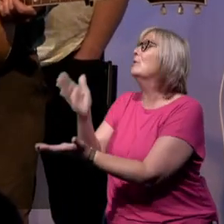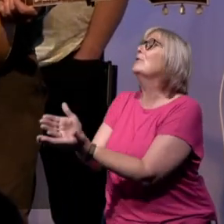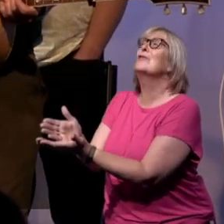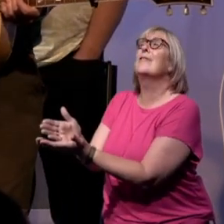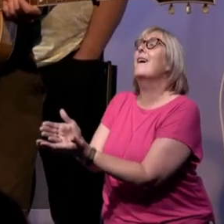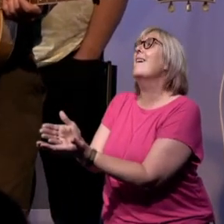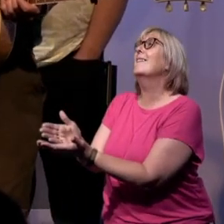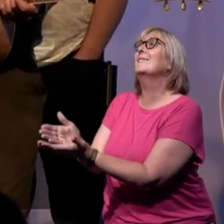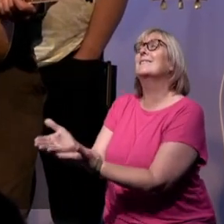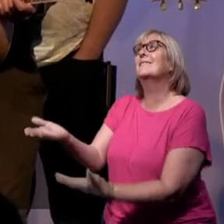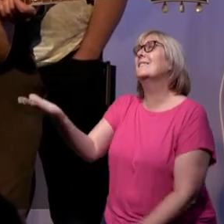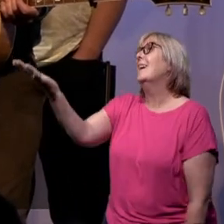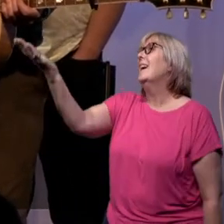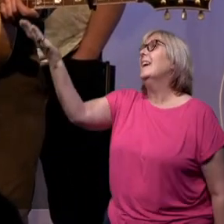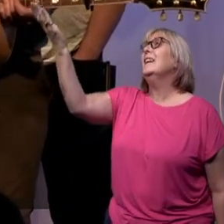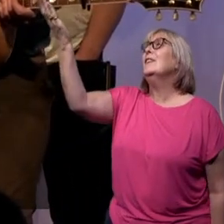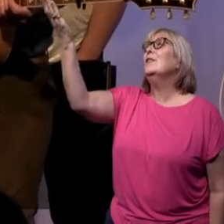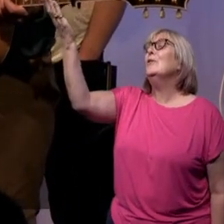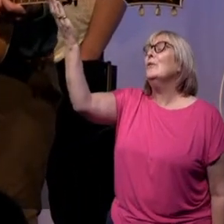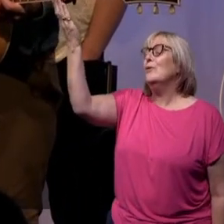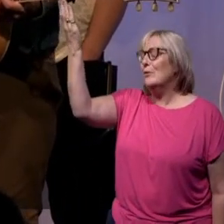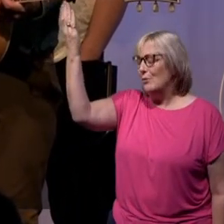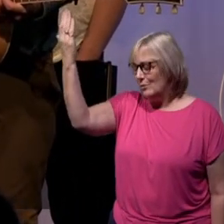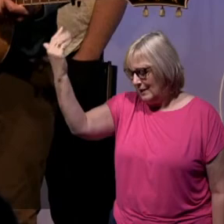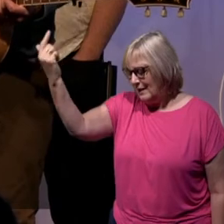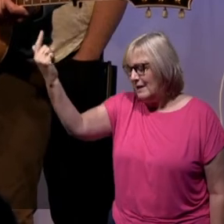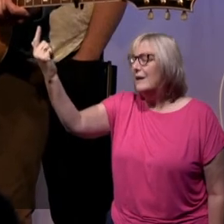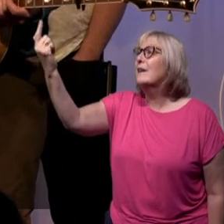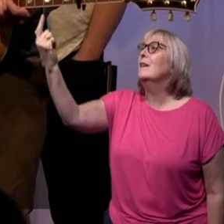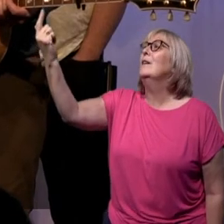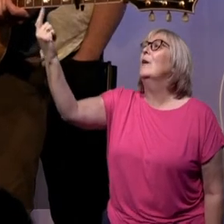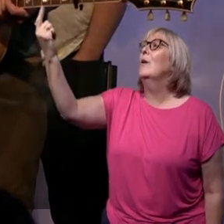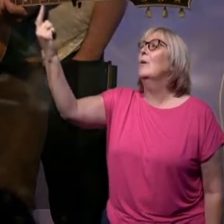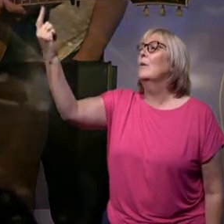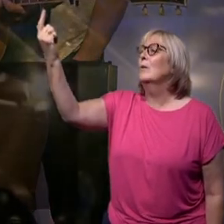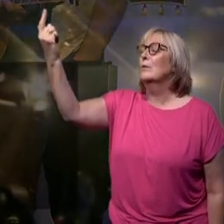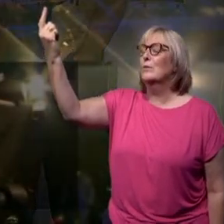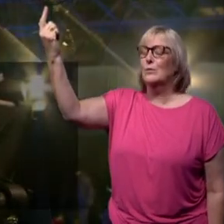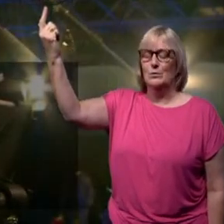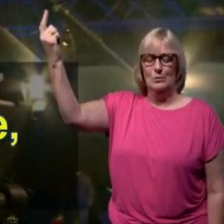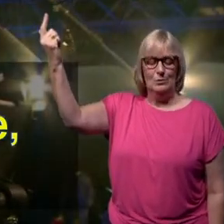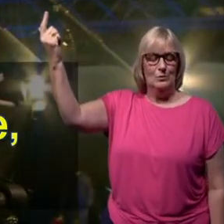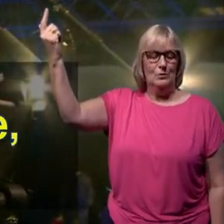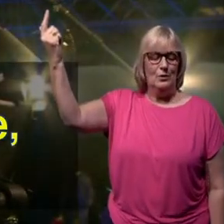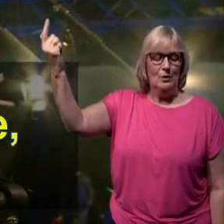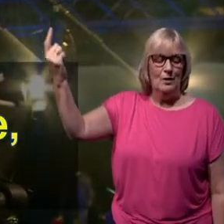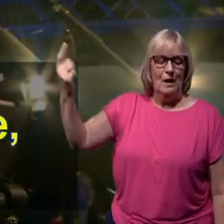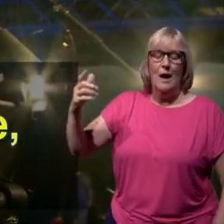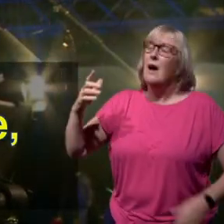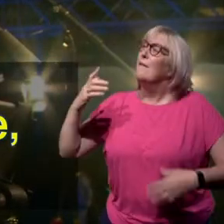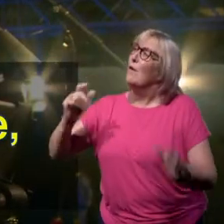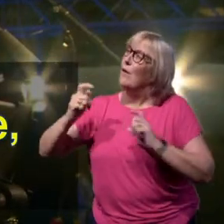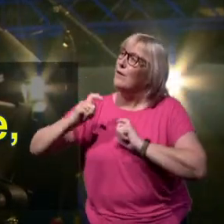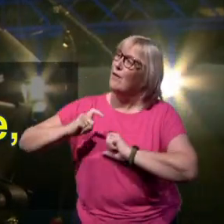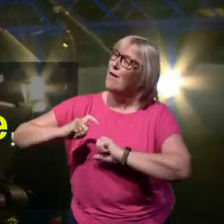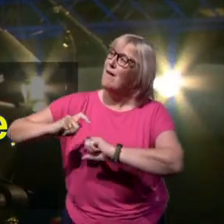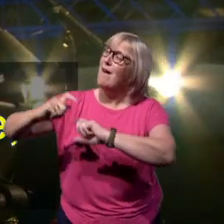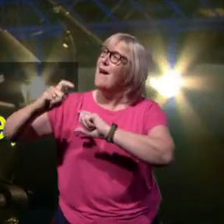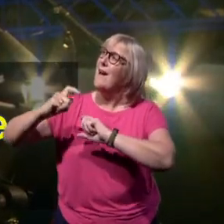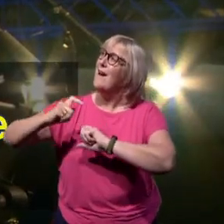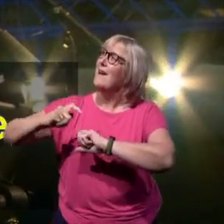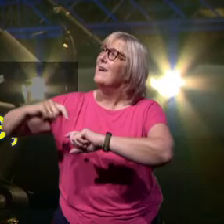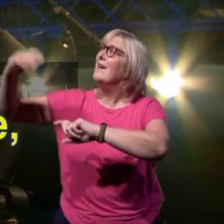I will trust in you alone, for